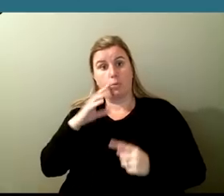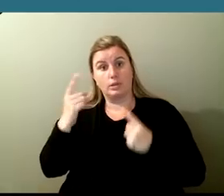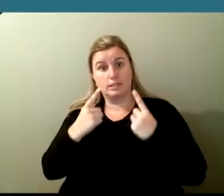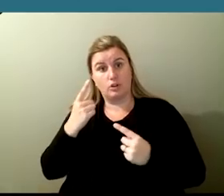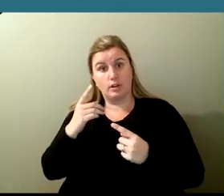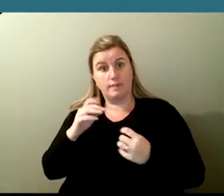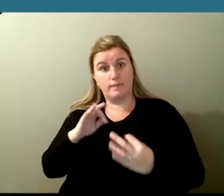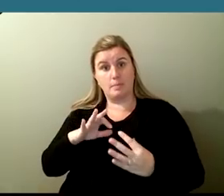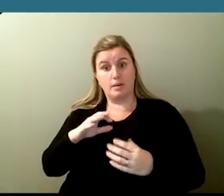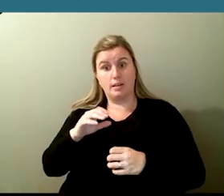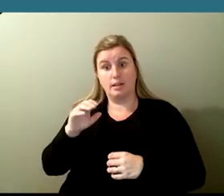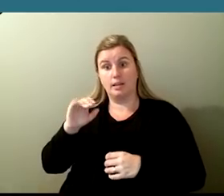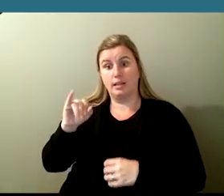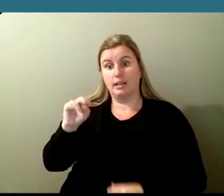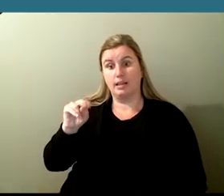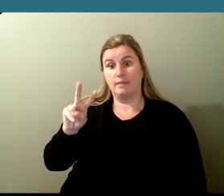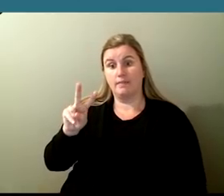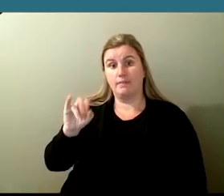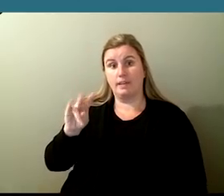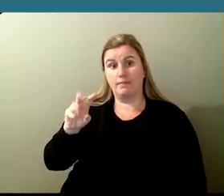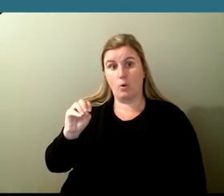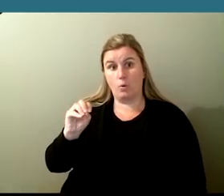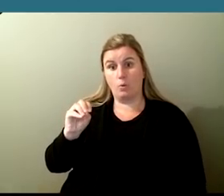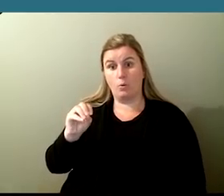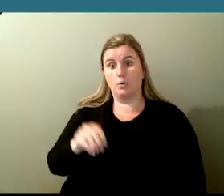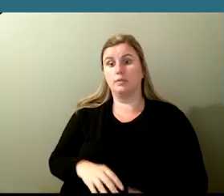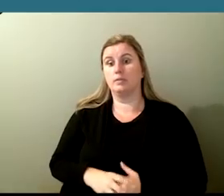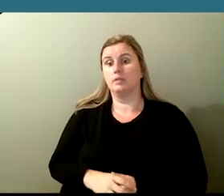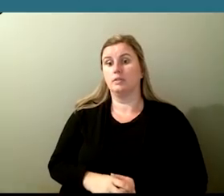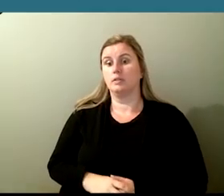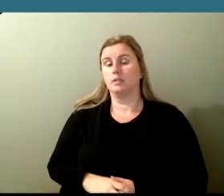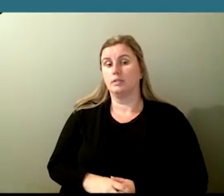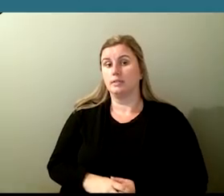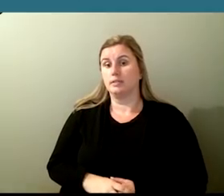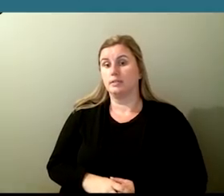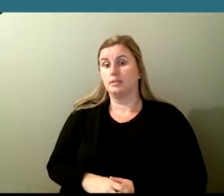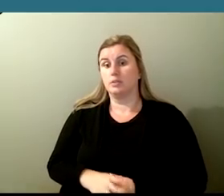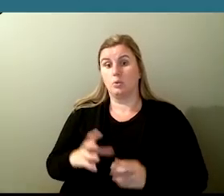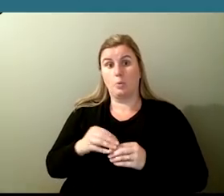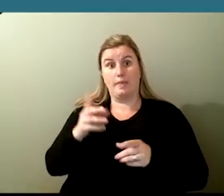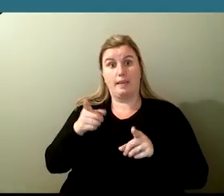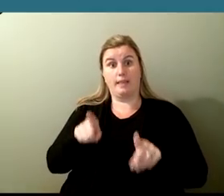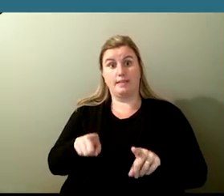delivering feedback in vivo? Is it going to be done within the